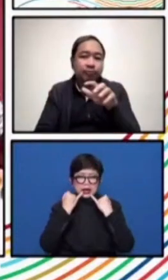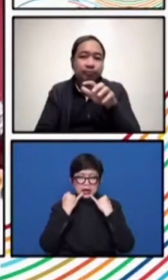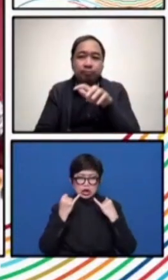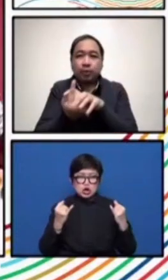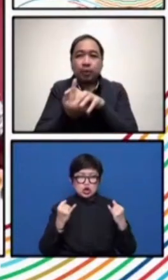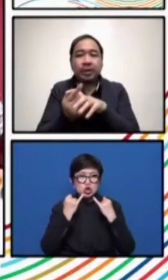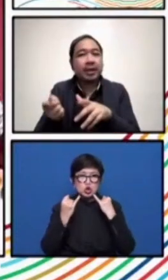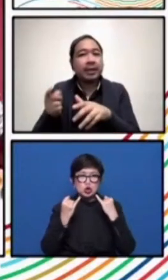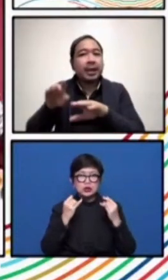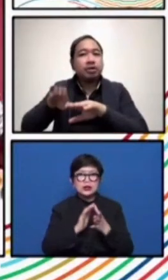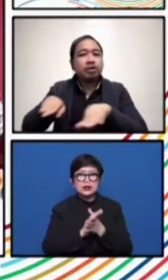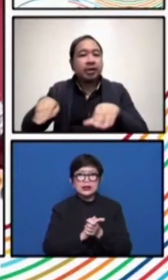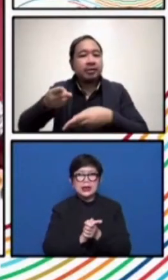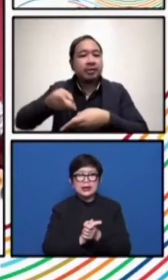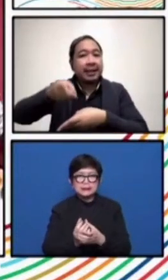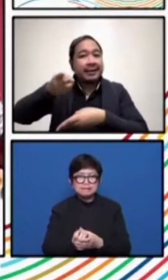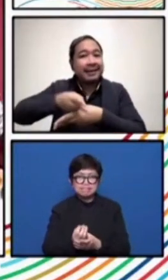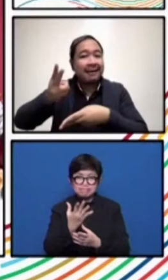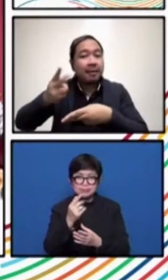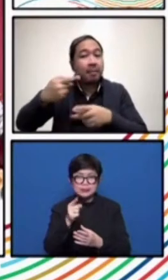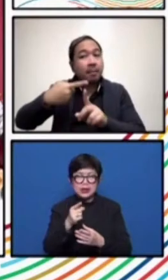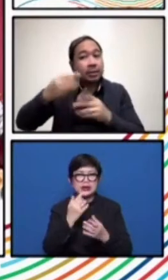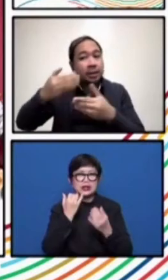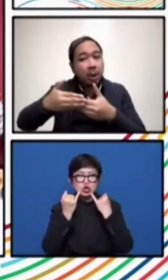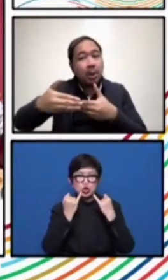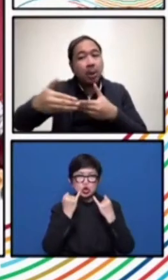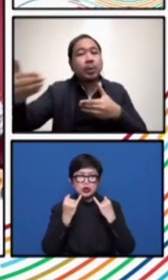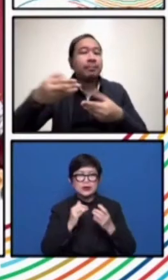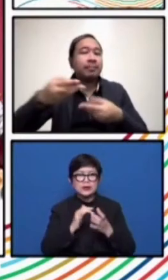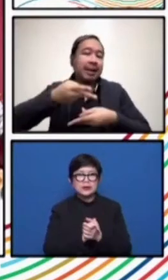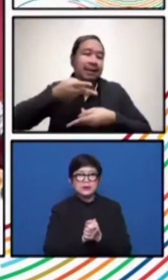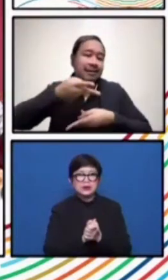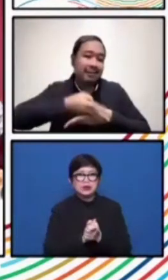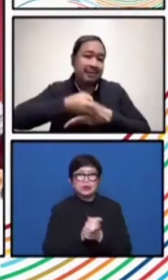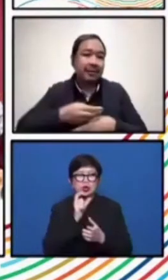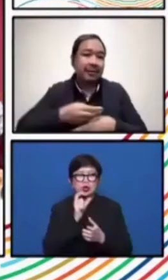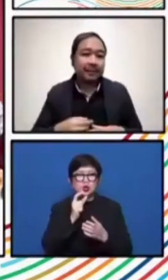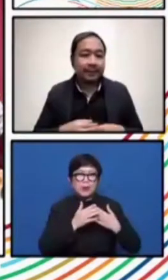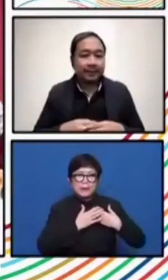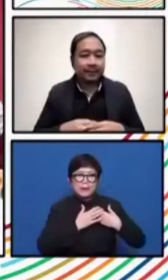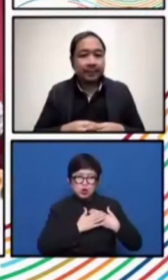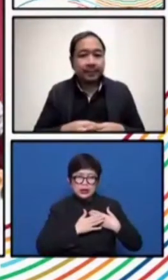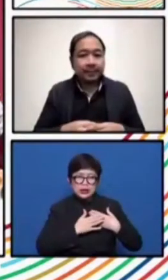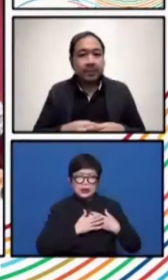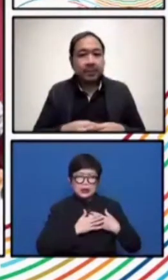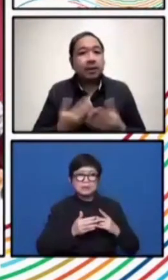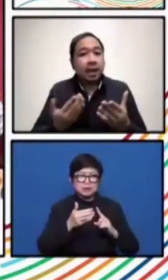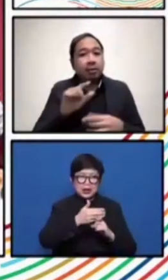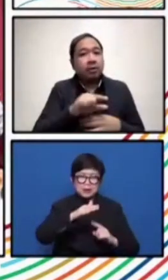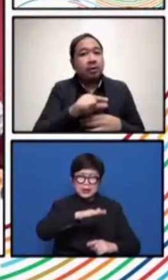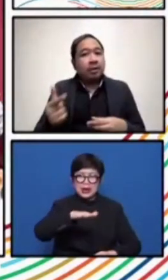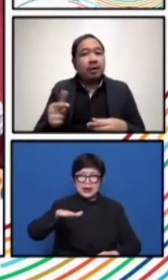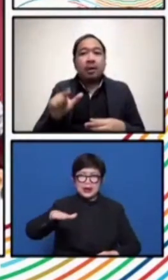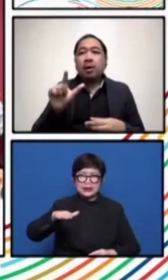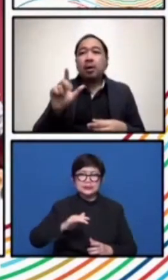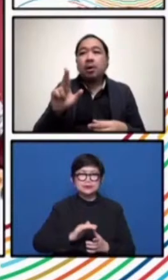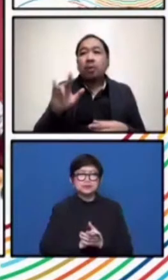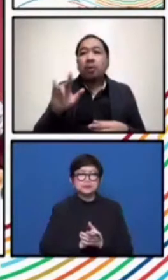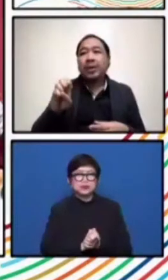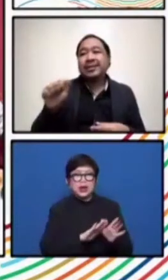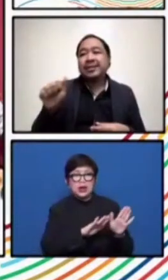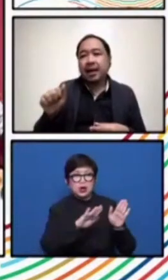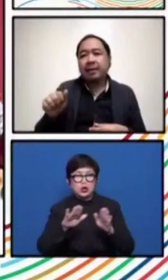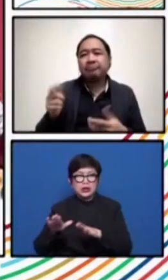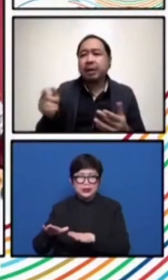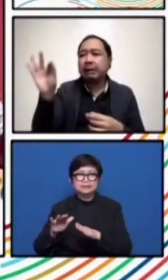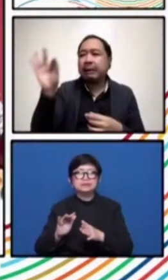child care as you said also in long-term care and others um Luisa now if I can turn to you um what